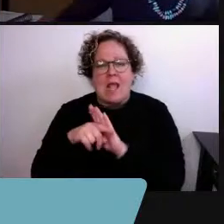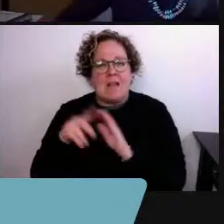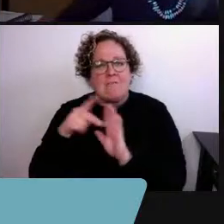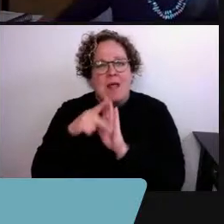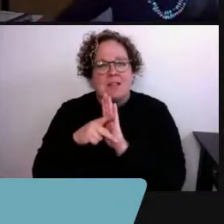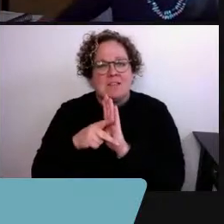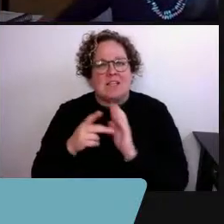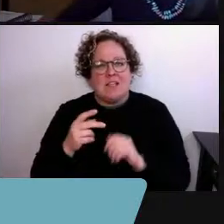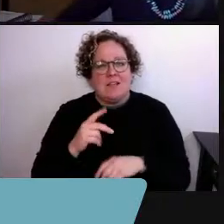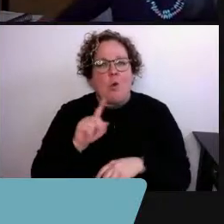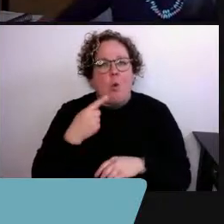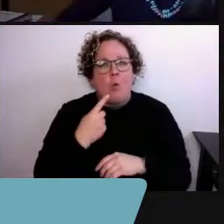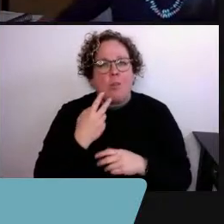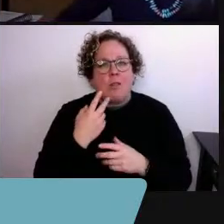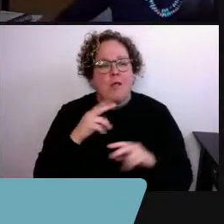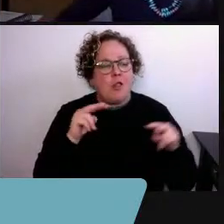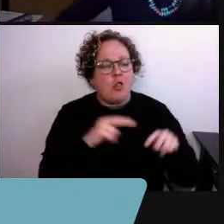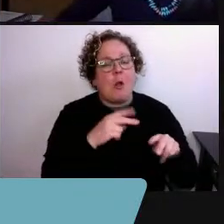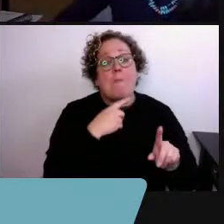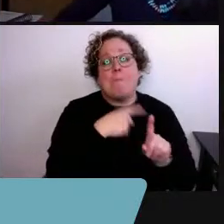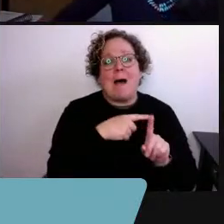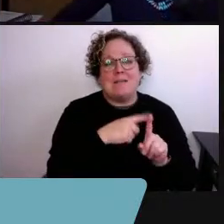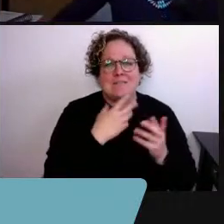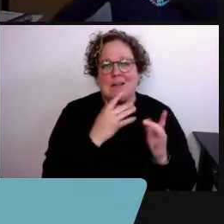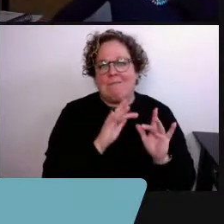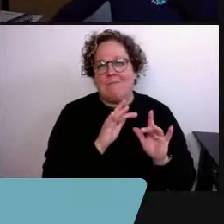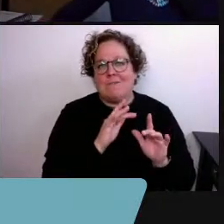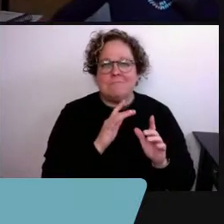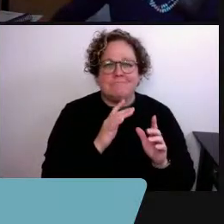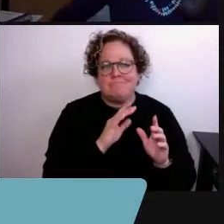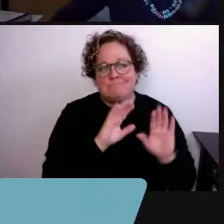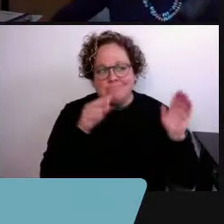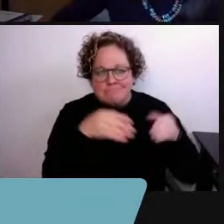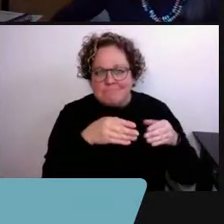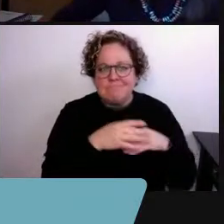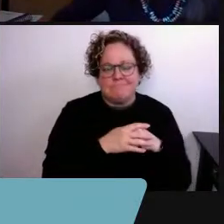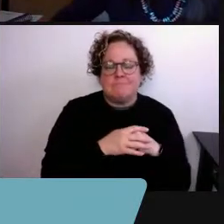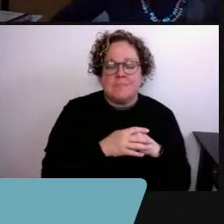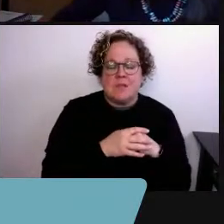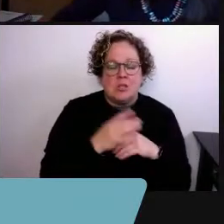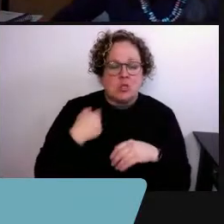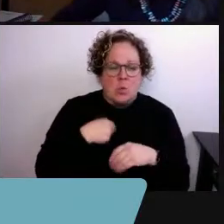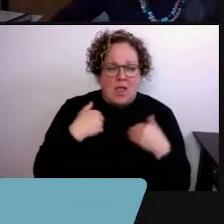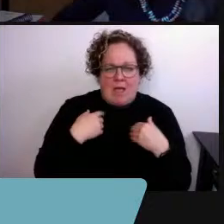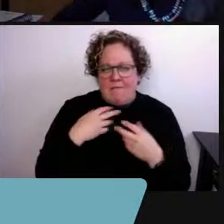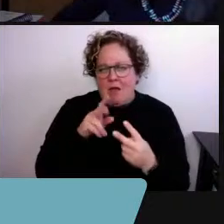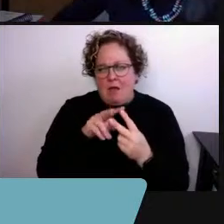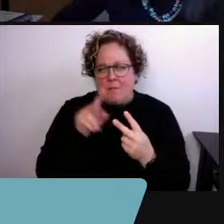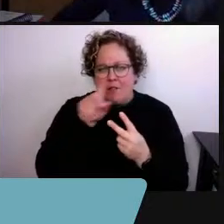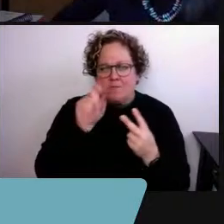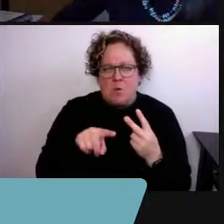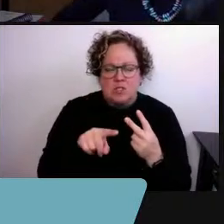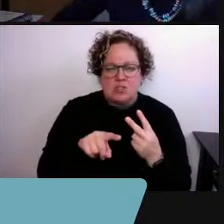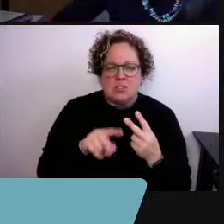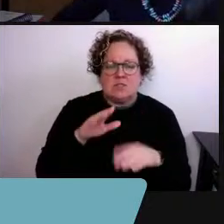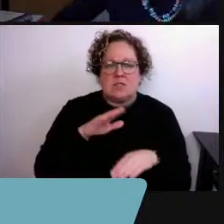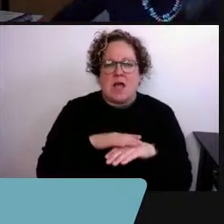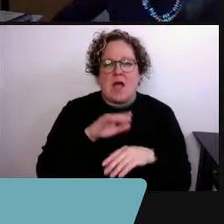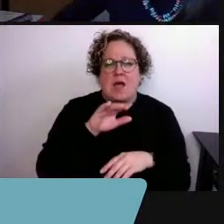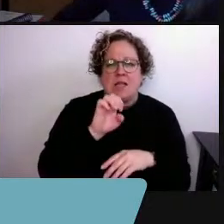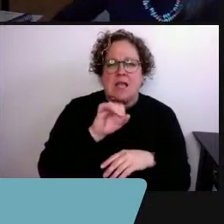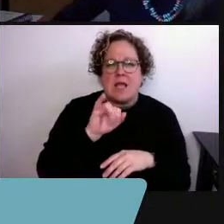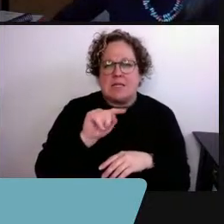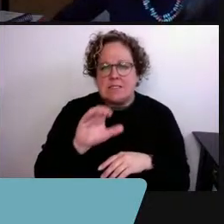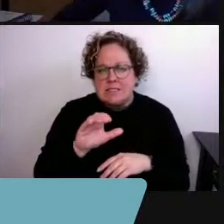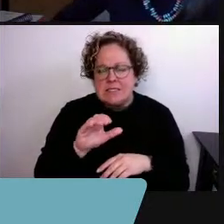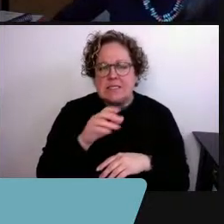coin. So we are getting a couple of questions here on the EITC